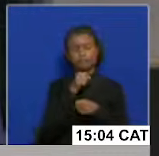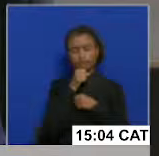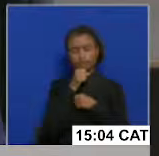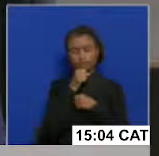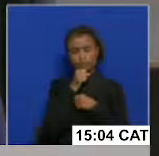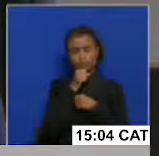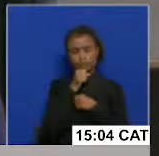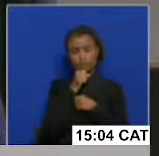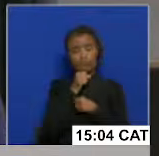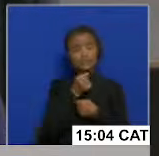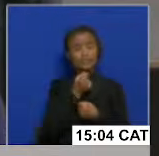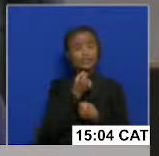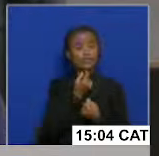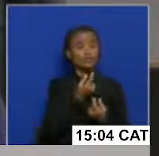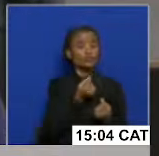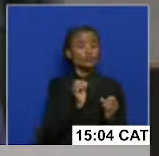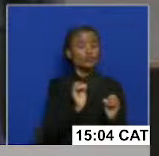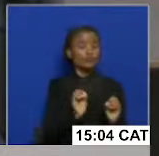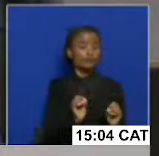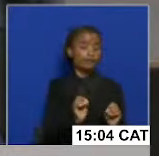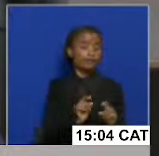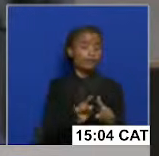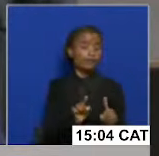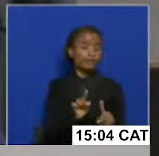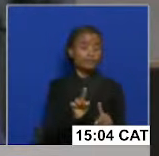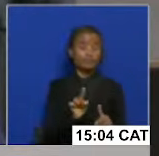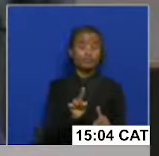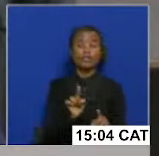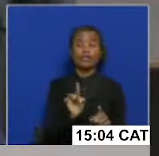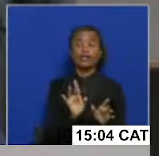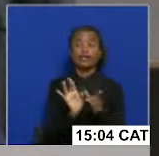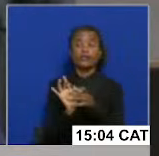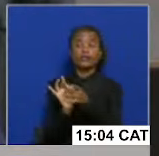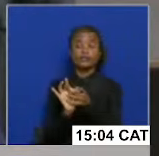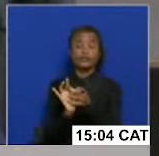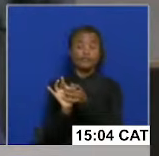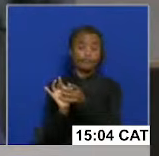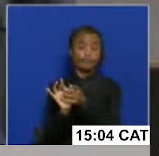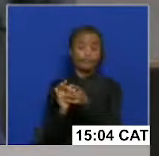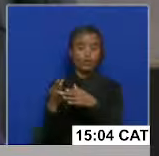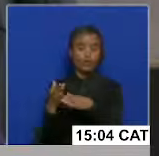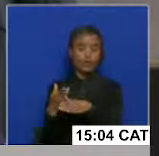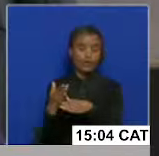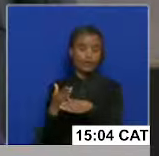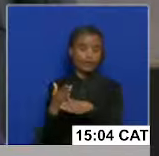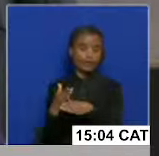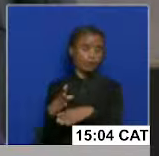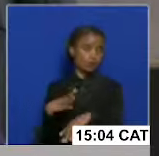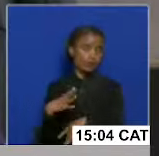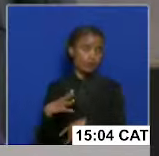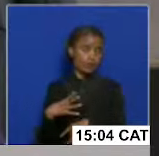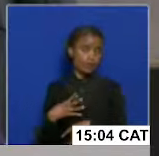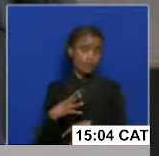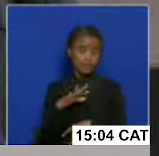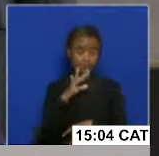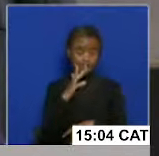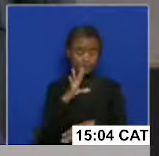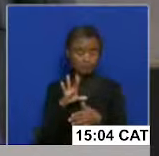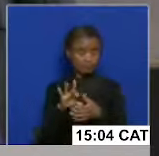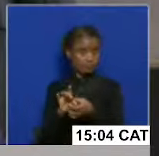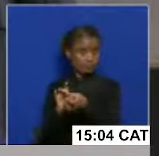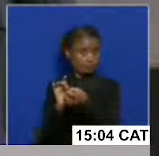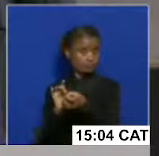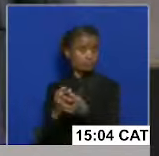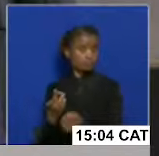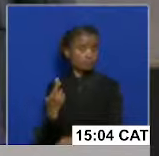your relationship was work-related and you were not close, because that's my sense, that you were not